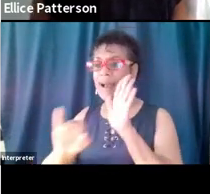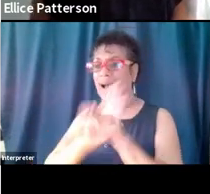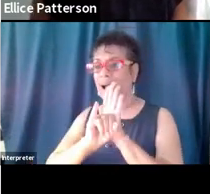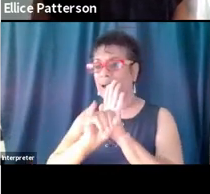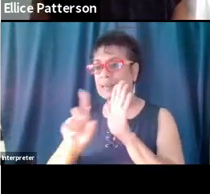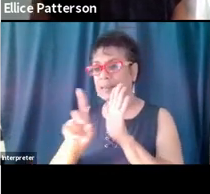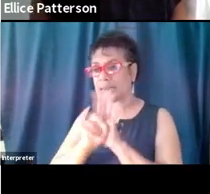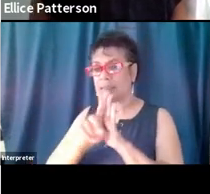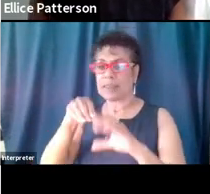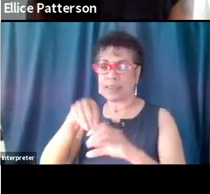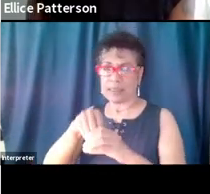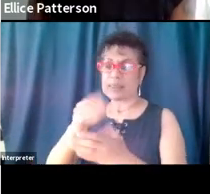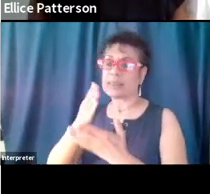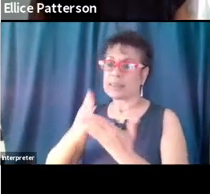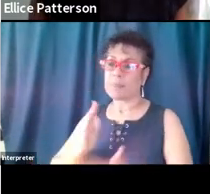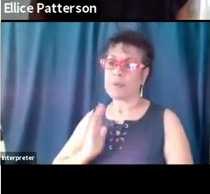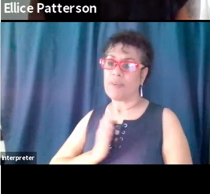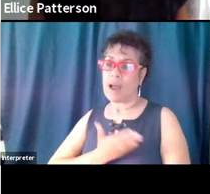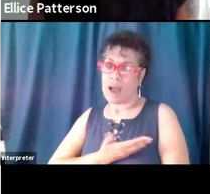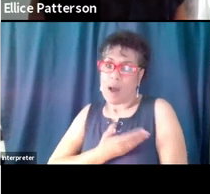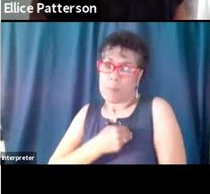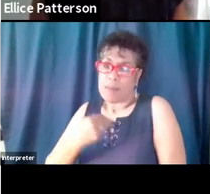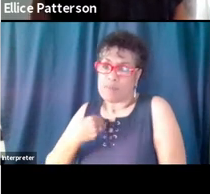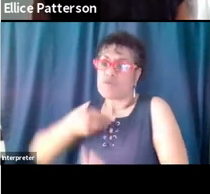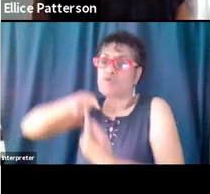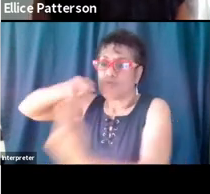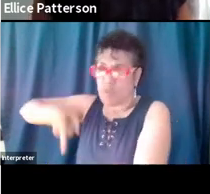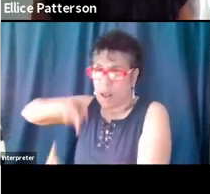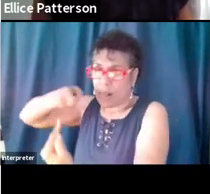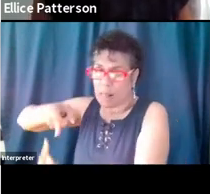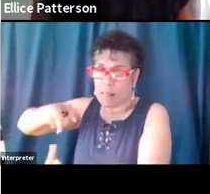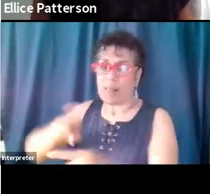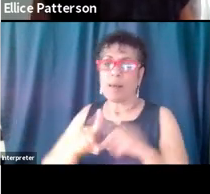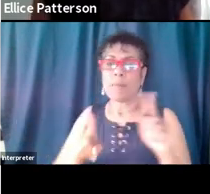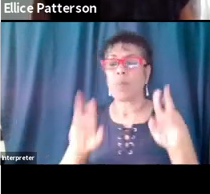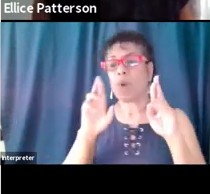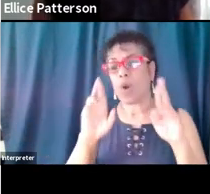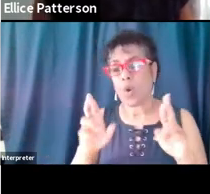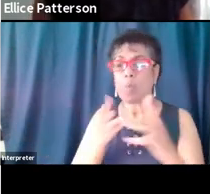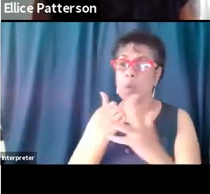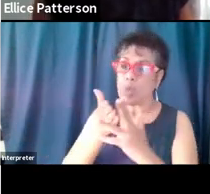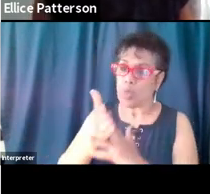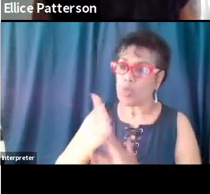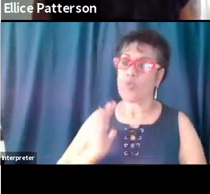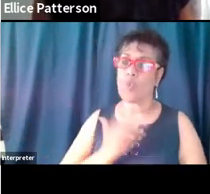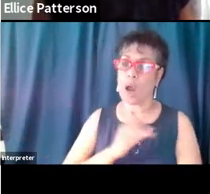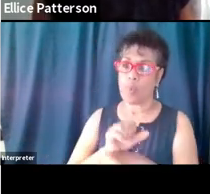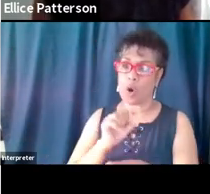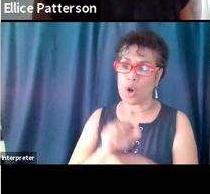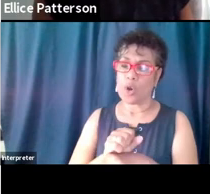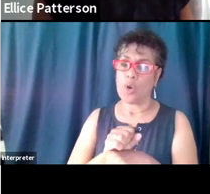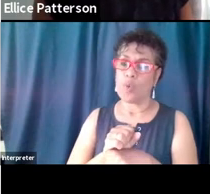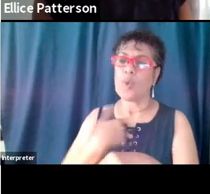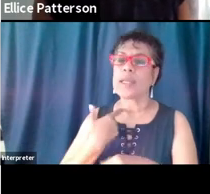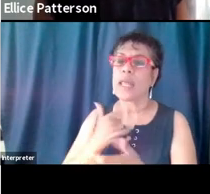the company members of our company are struggling. But we hope that through this work, we are able to foster